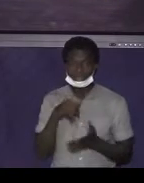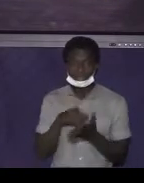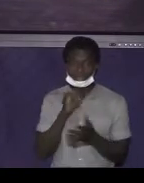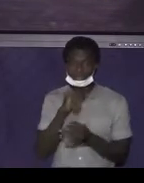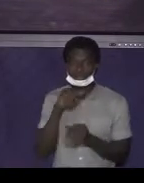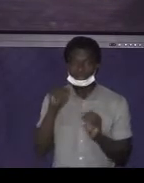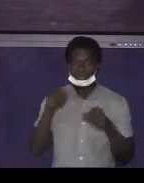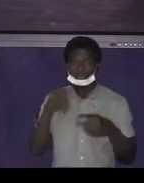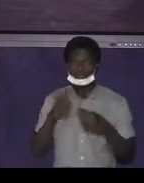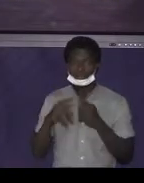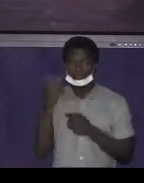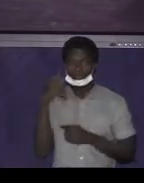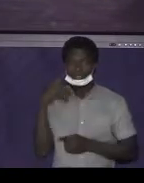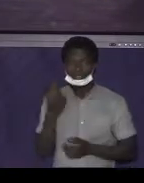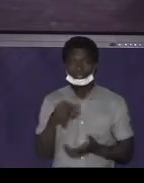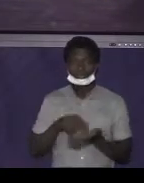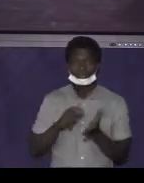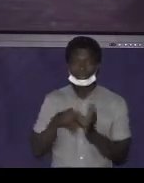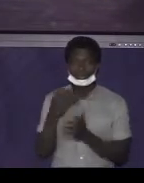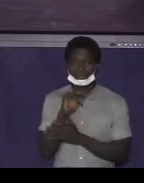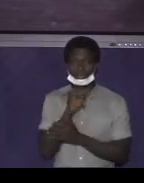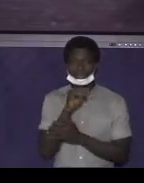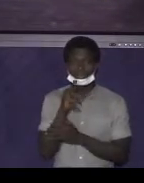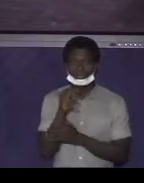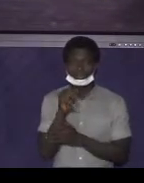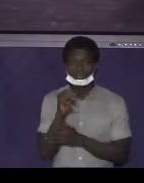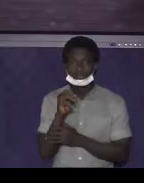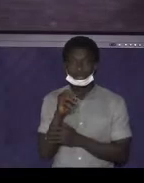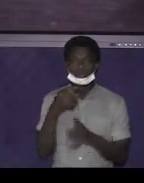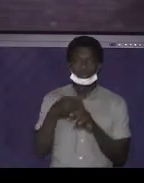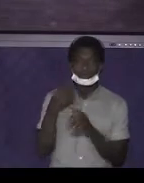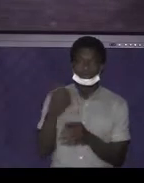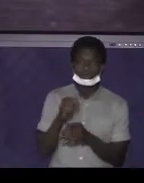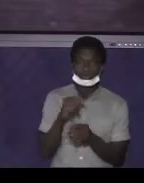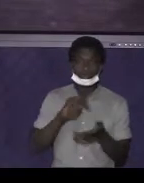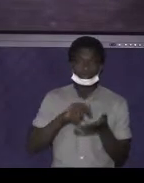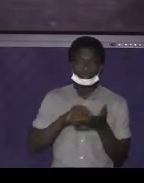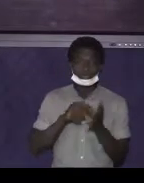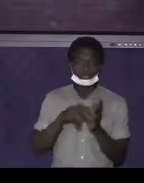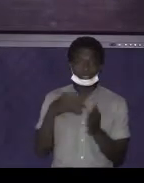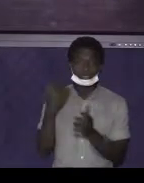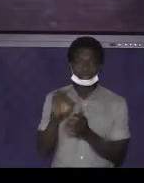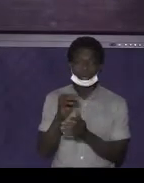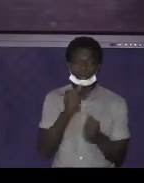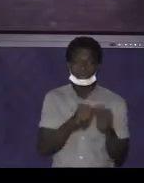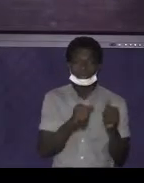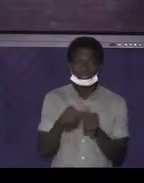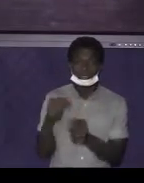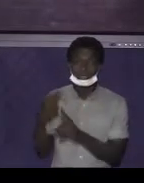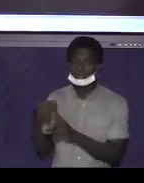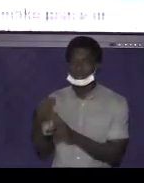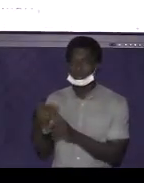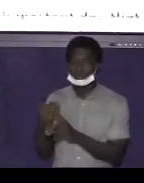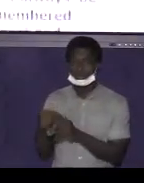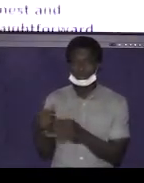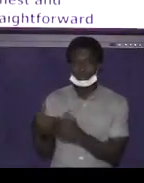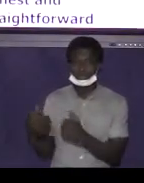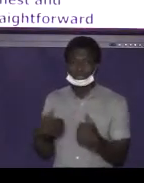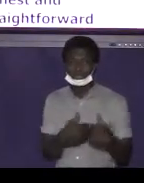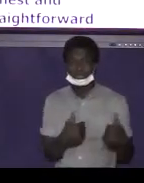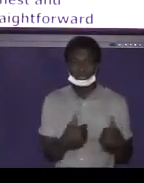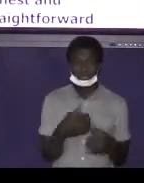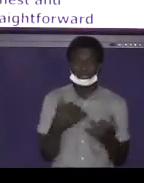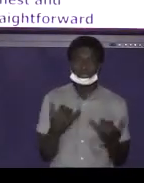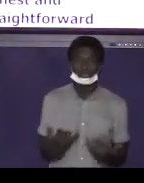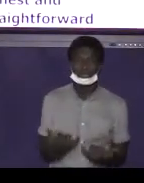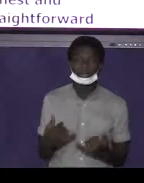to understand the meaning of an idiom from the meaning of each of the words considered separately.